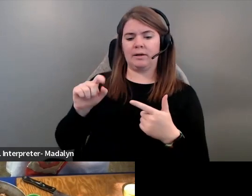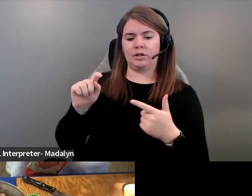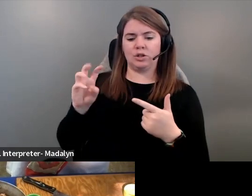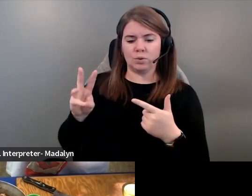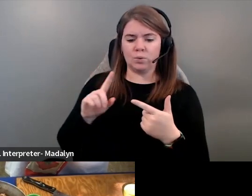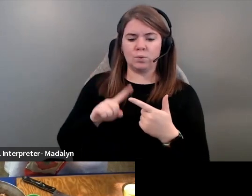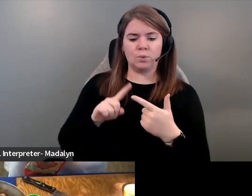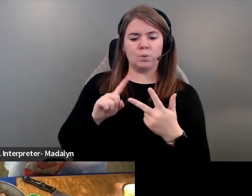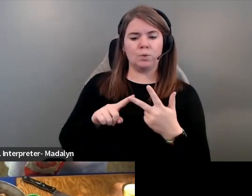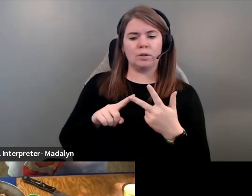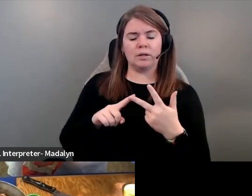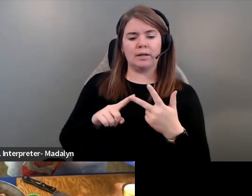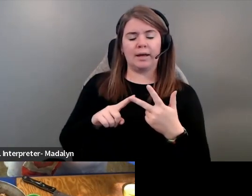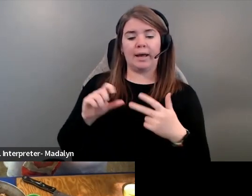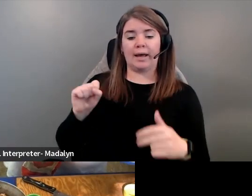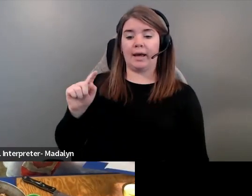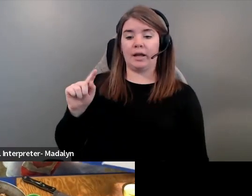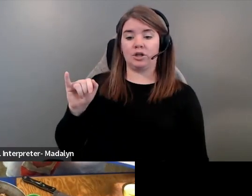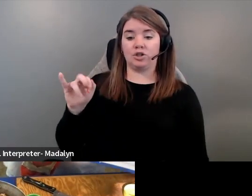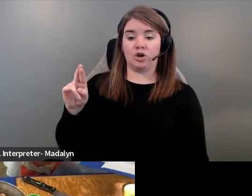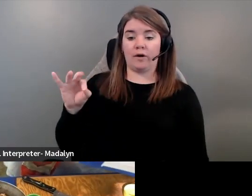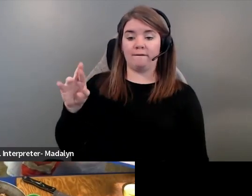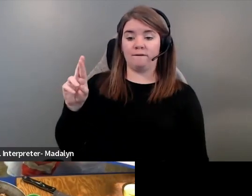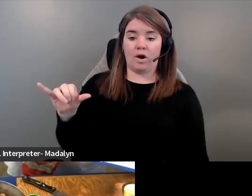you're going to make a stir fry dinner with that.